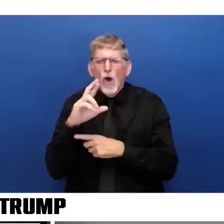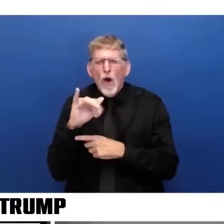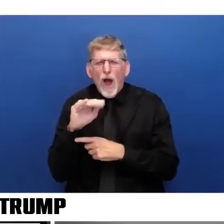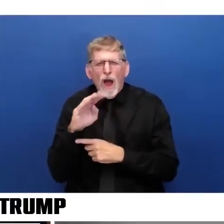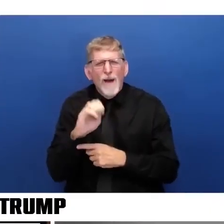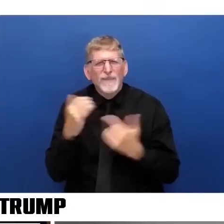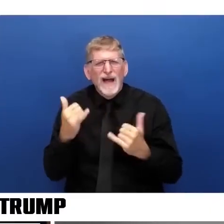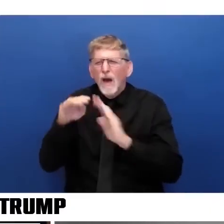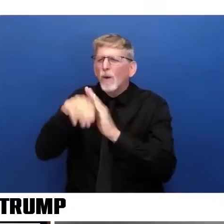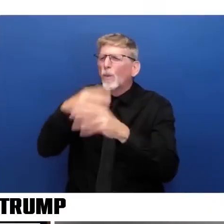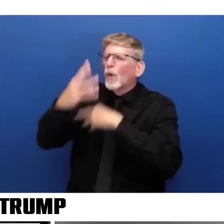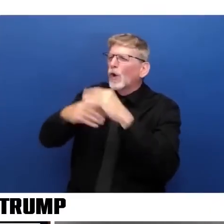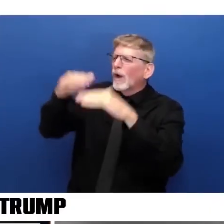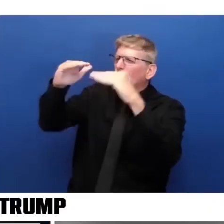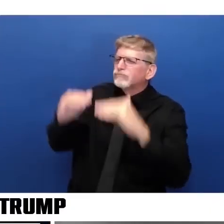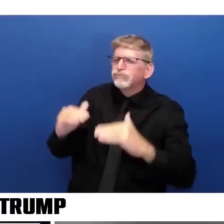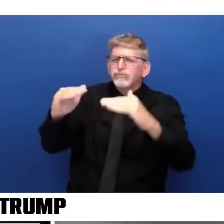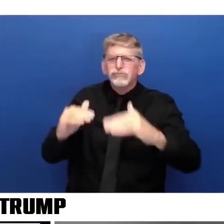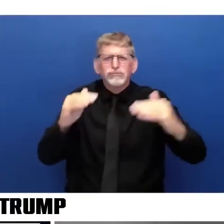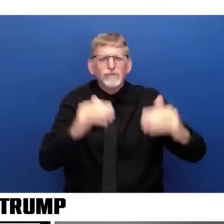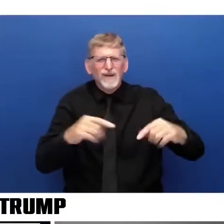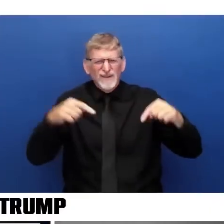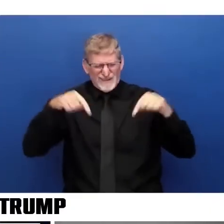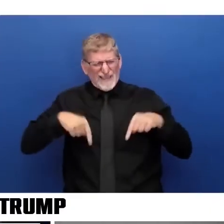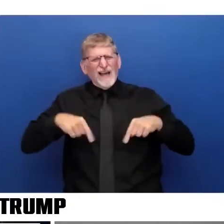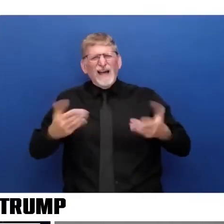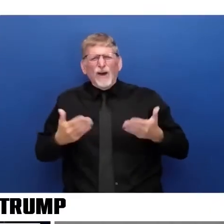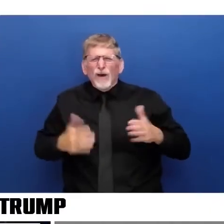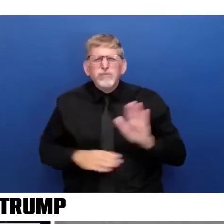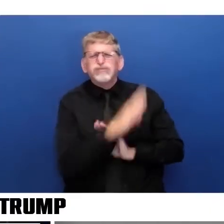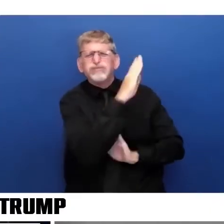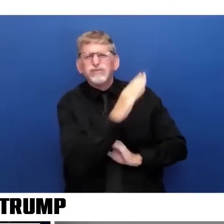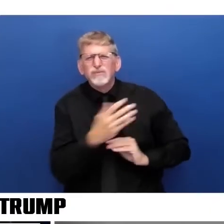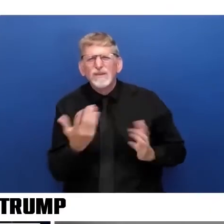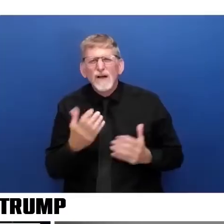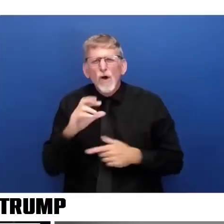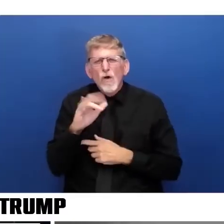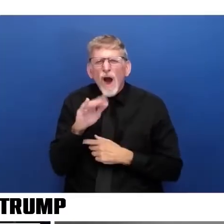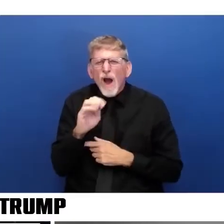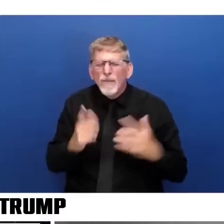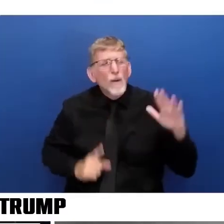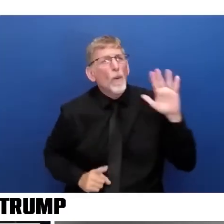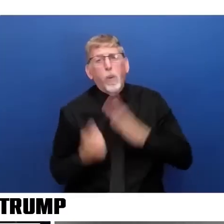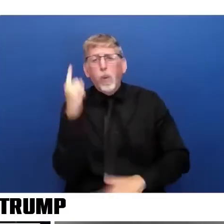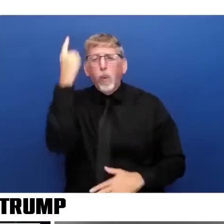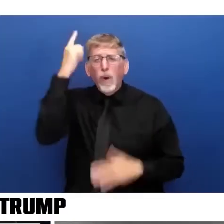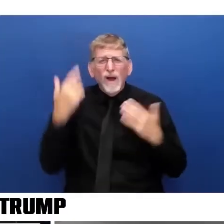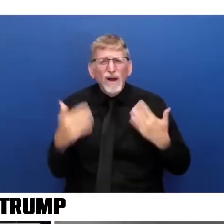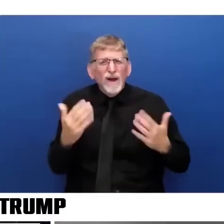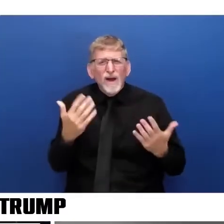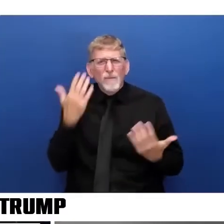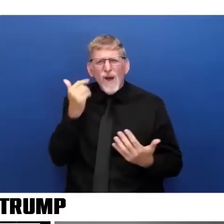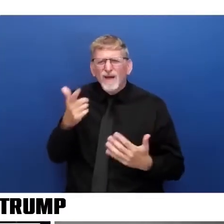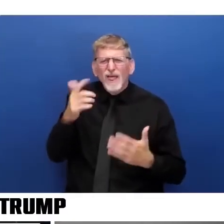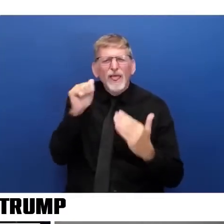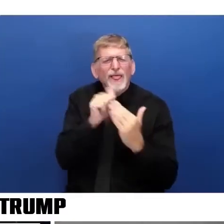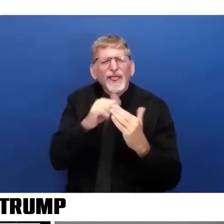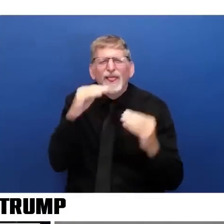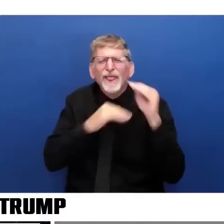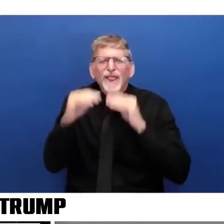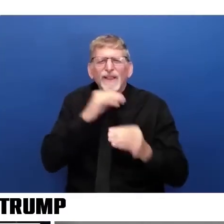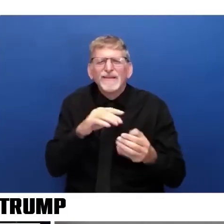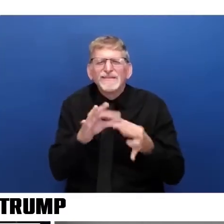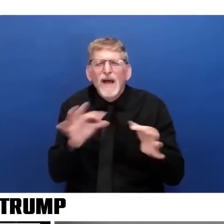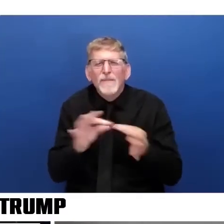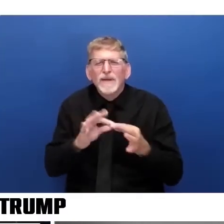here is up and through the roof. Despite their fraudulent statements that they made, crime in this country is through the roof. And we have a new form